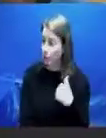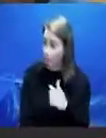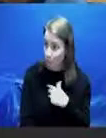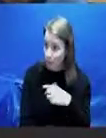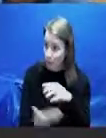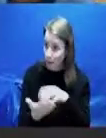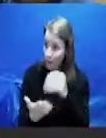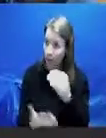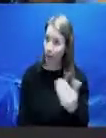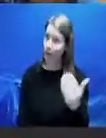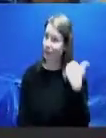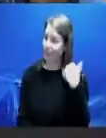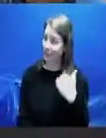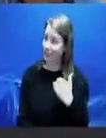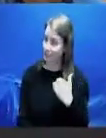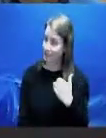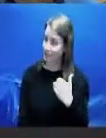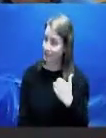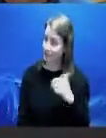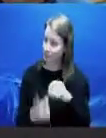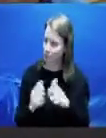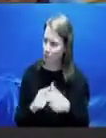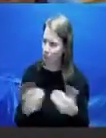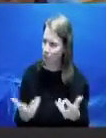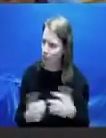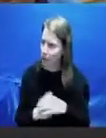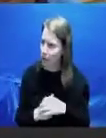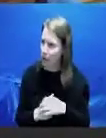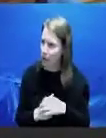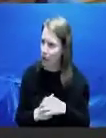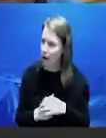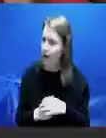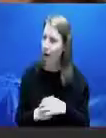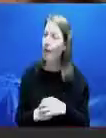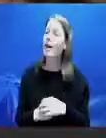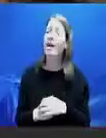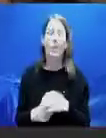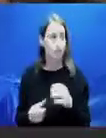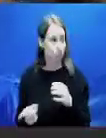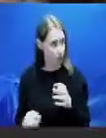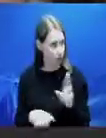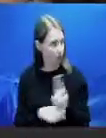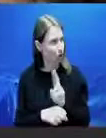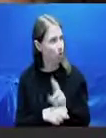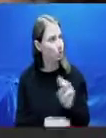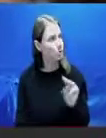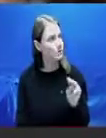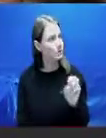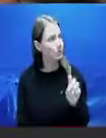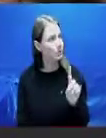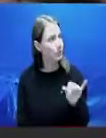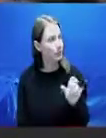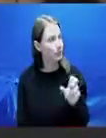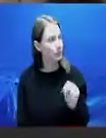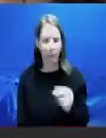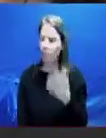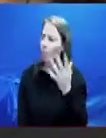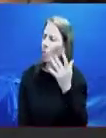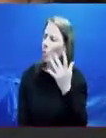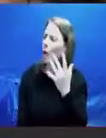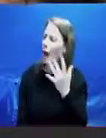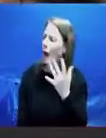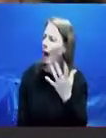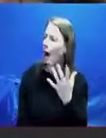task? That maybe she used a median. Why would she use the median? She wouldn't want them to look at the 32 and